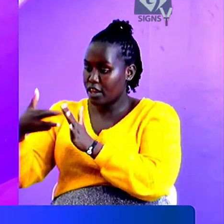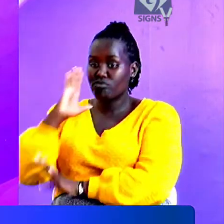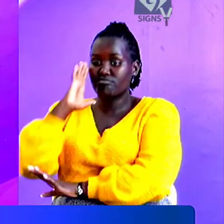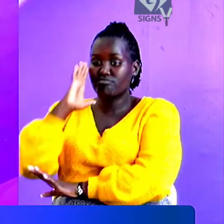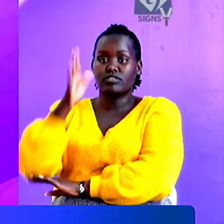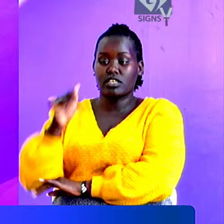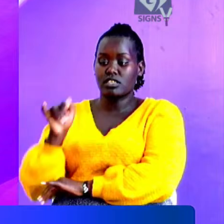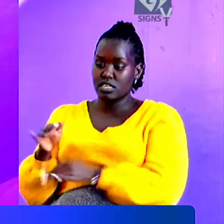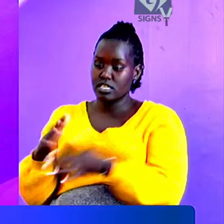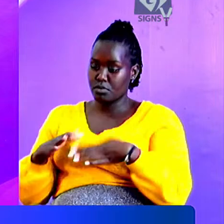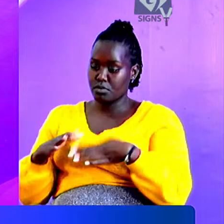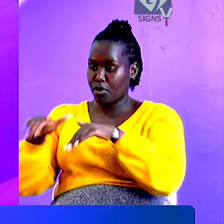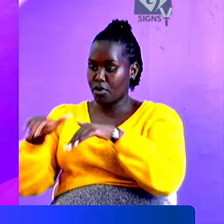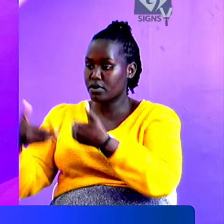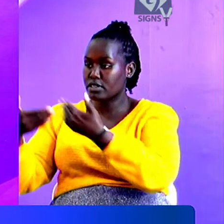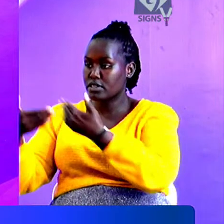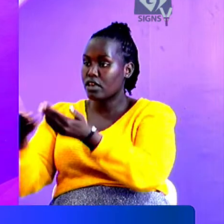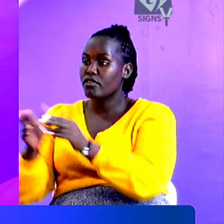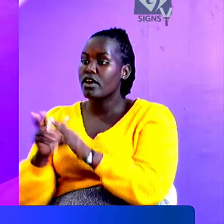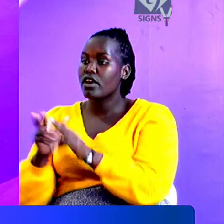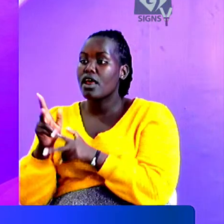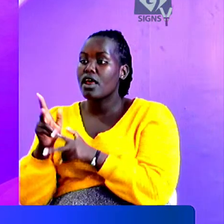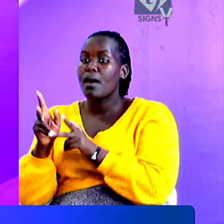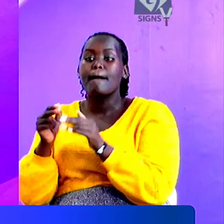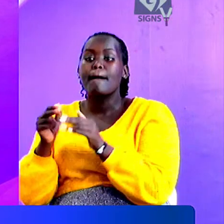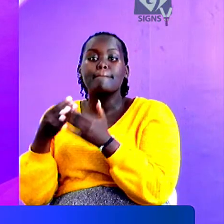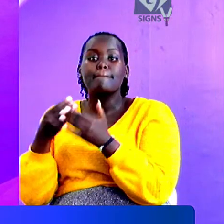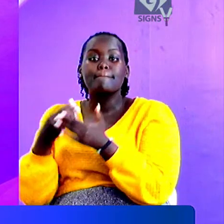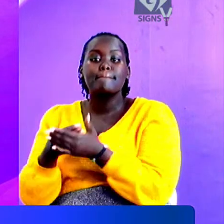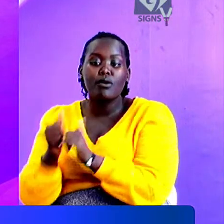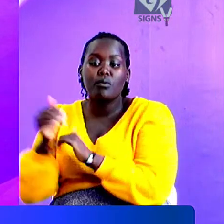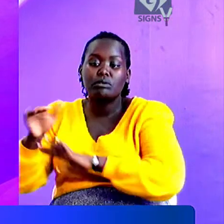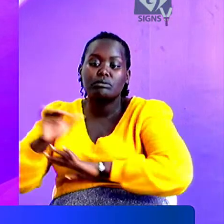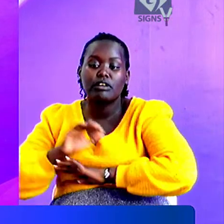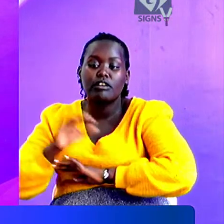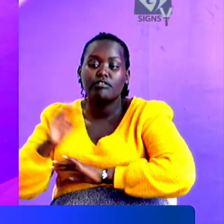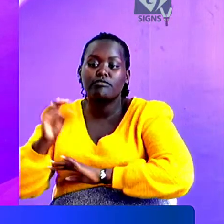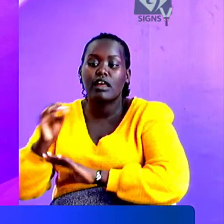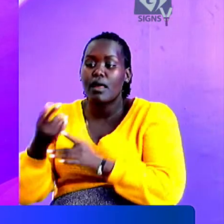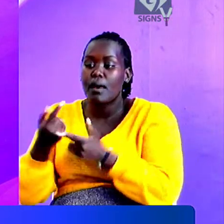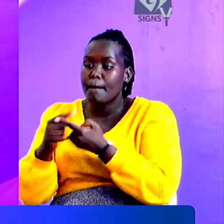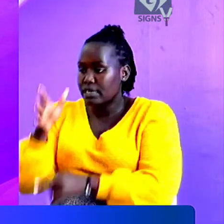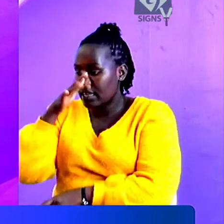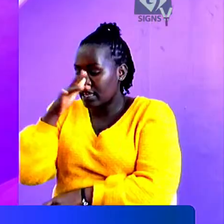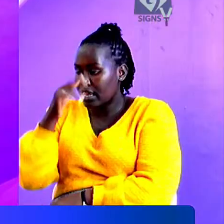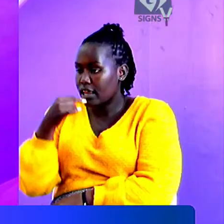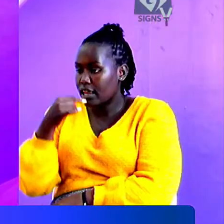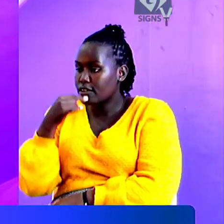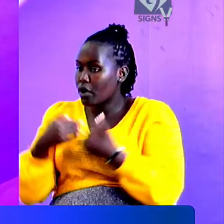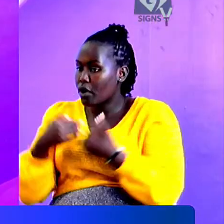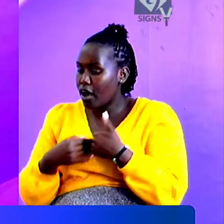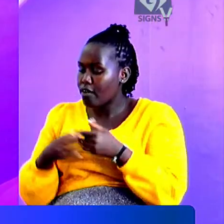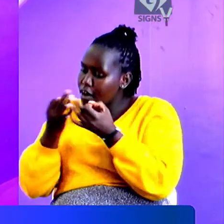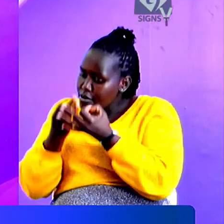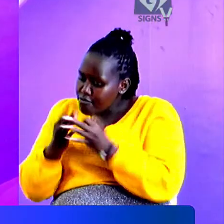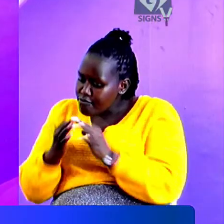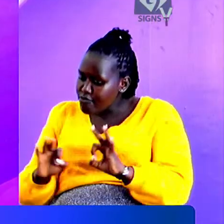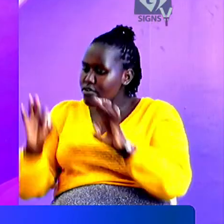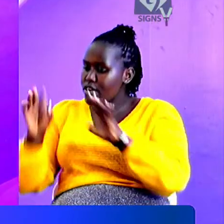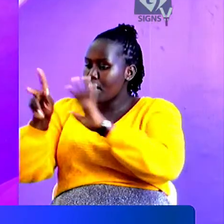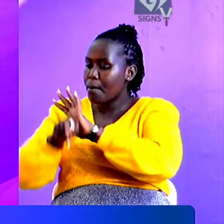These people have been giving monies that is not enough. But they lie to you that we have free primary and